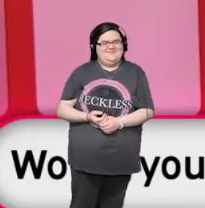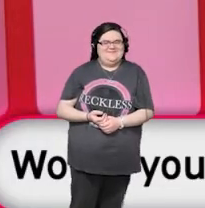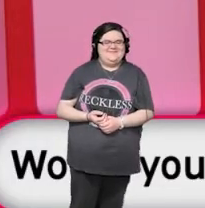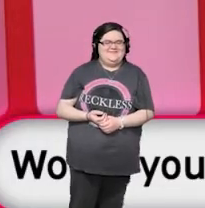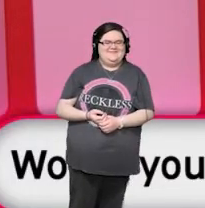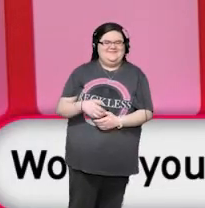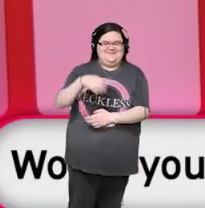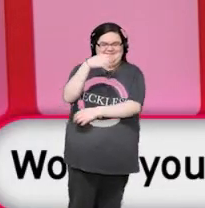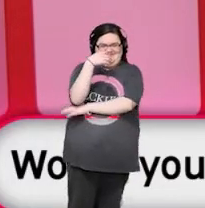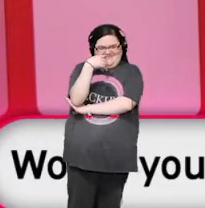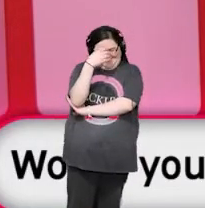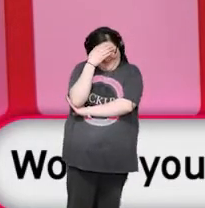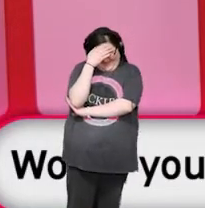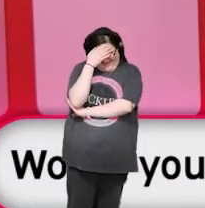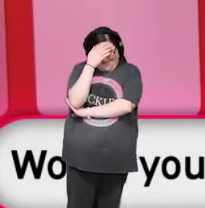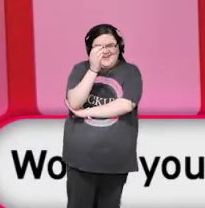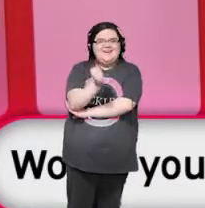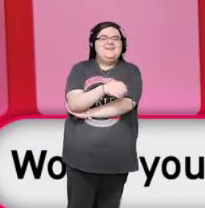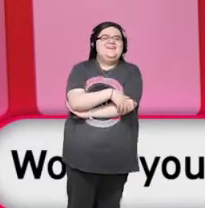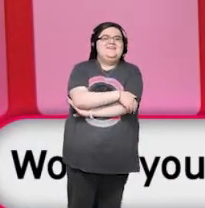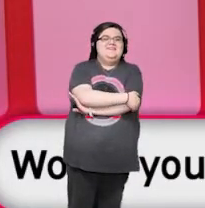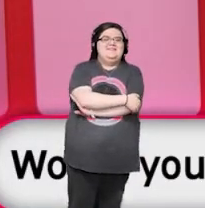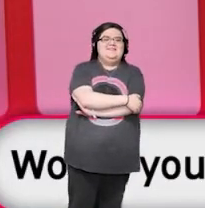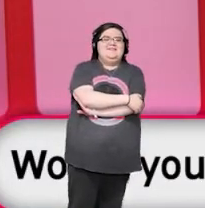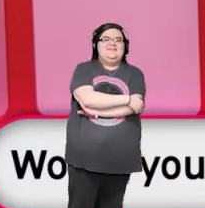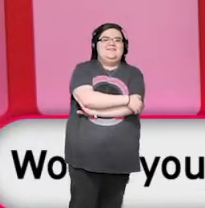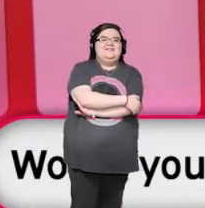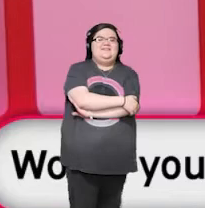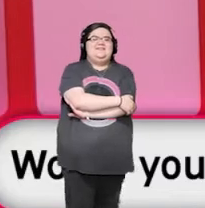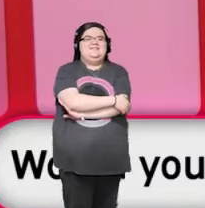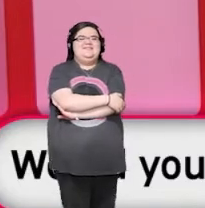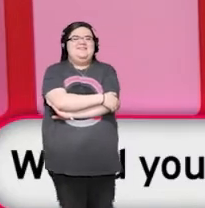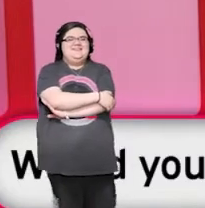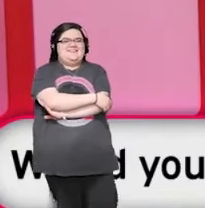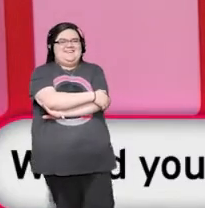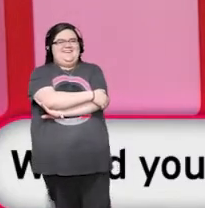food is sick. So is food, though. And you eat food a lot more than you have sex. Like that.